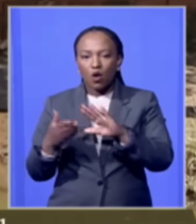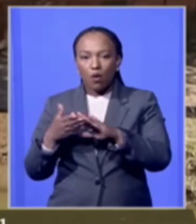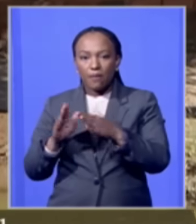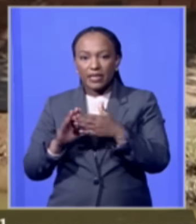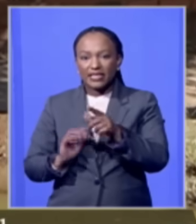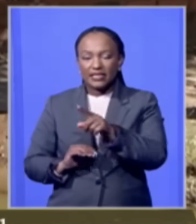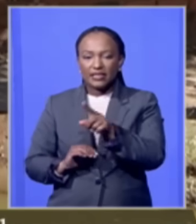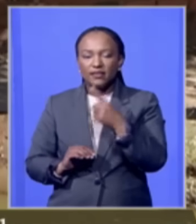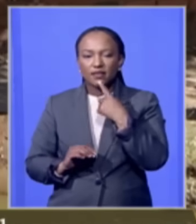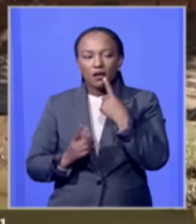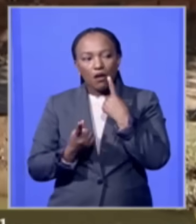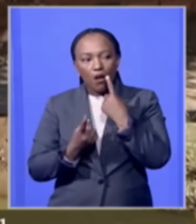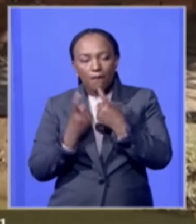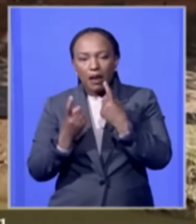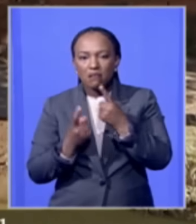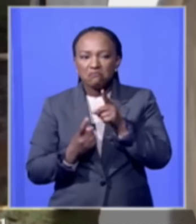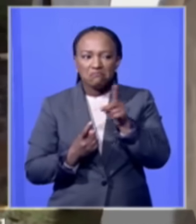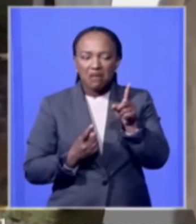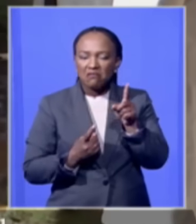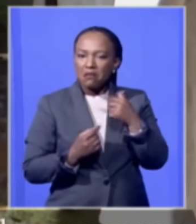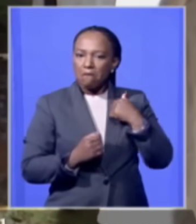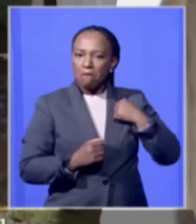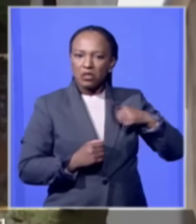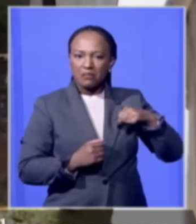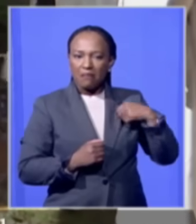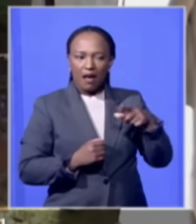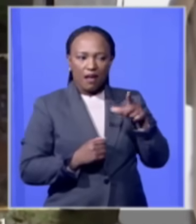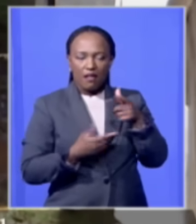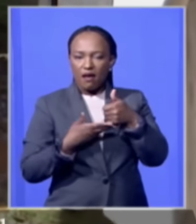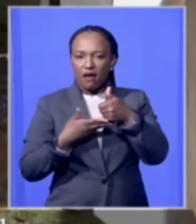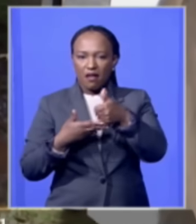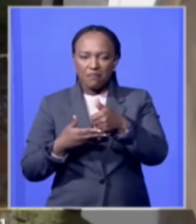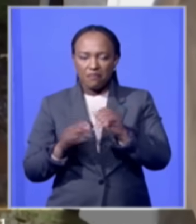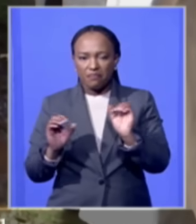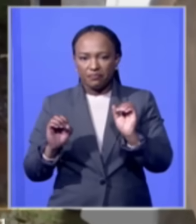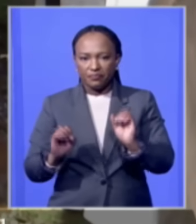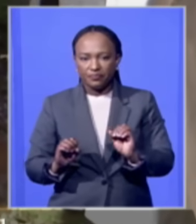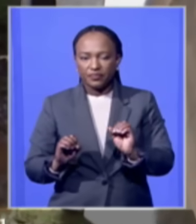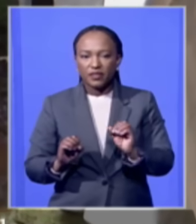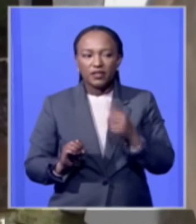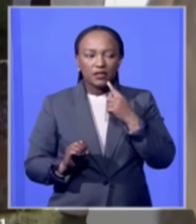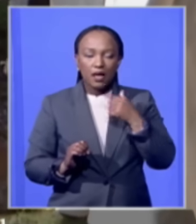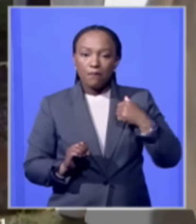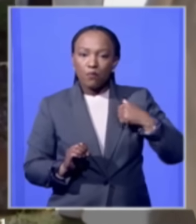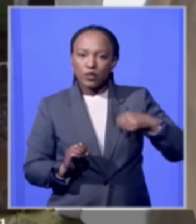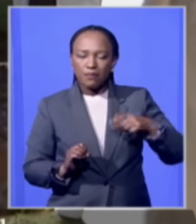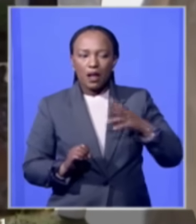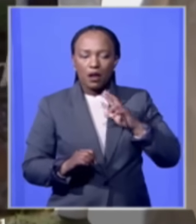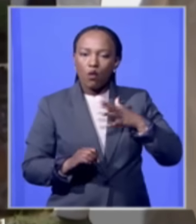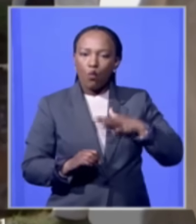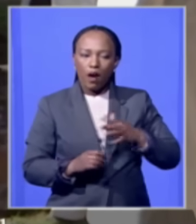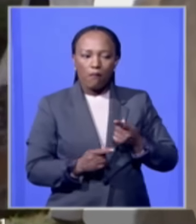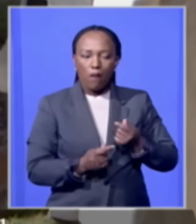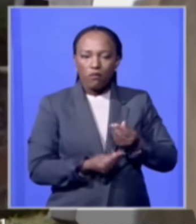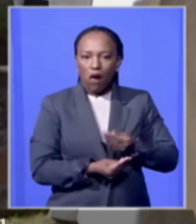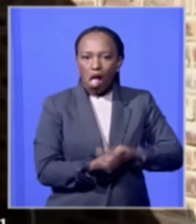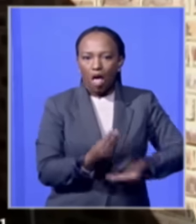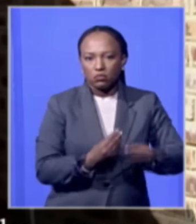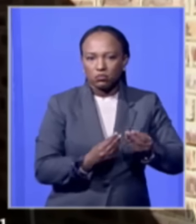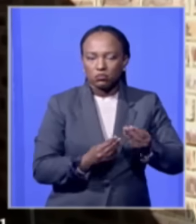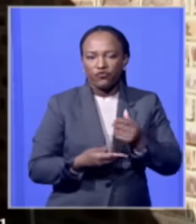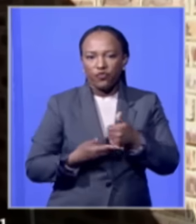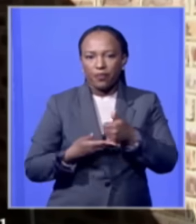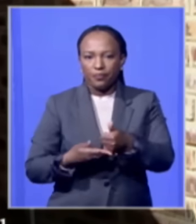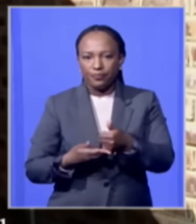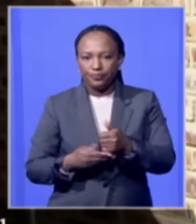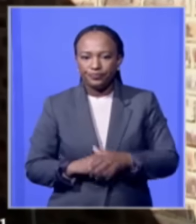masepaleng di a tlhokomologiwa. Gape re badiri ba masepala ba batla pipa molomo go ba thusa go rarabolola bothata bono. I